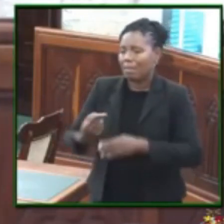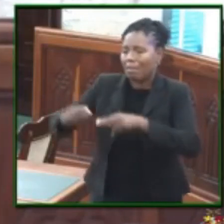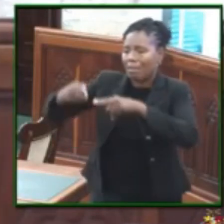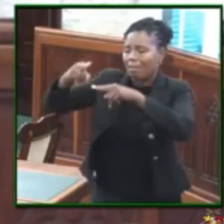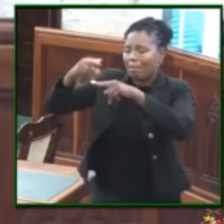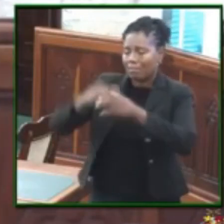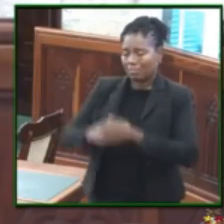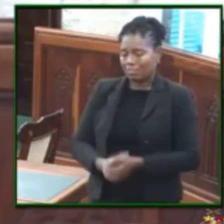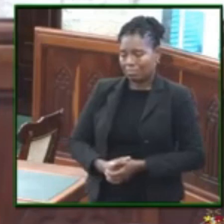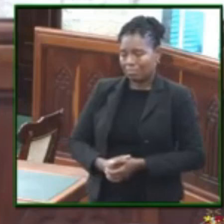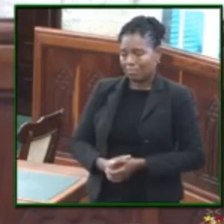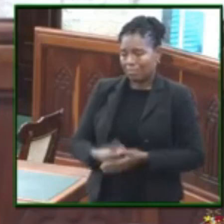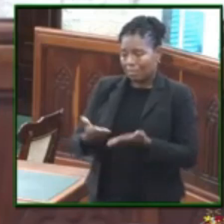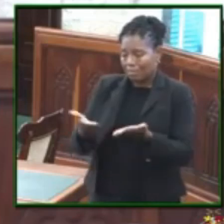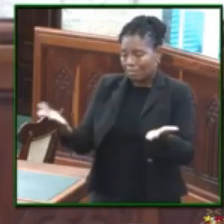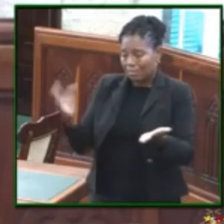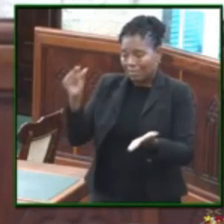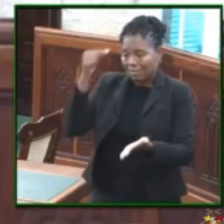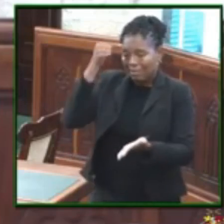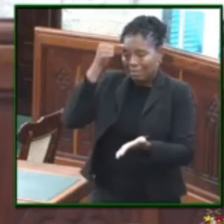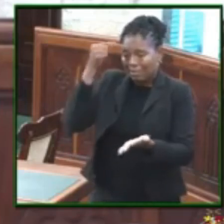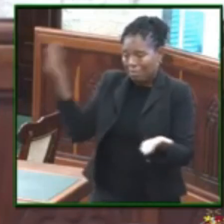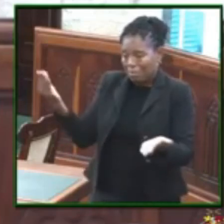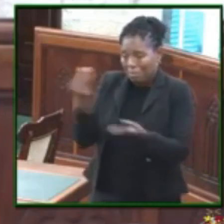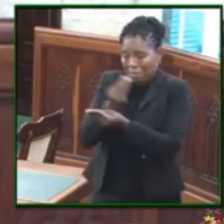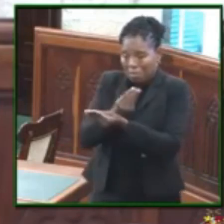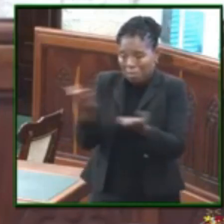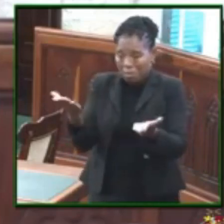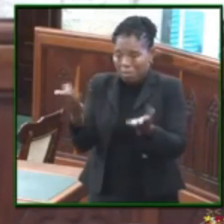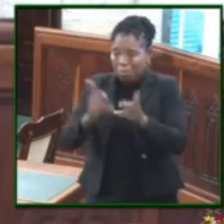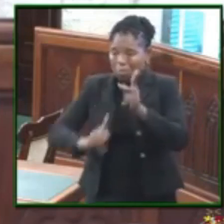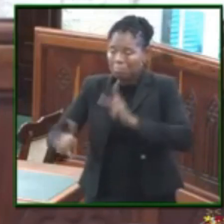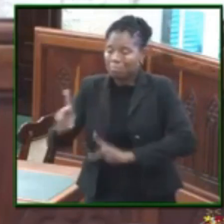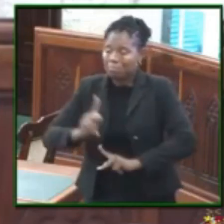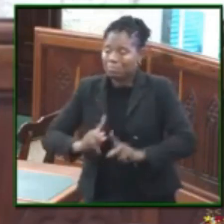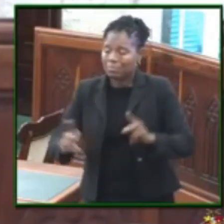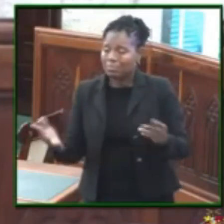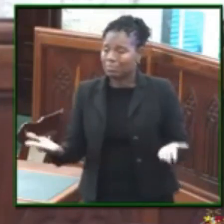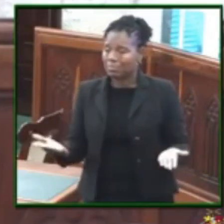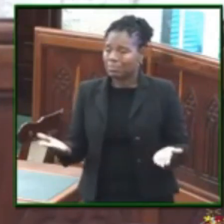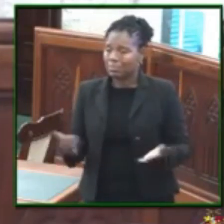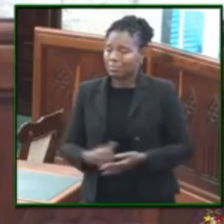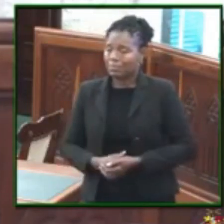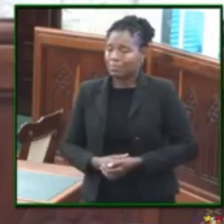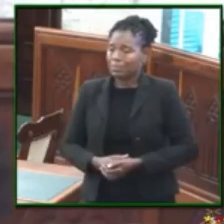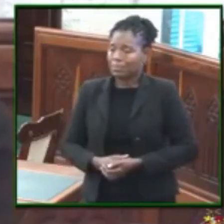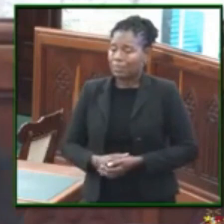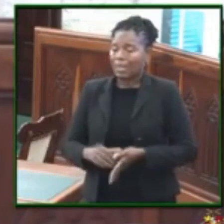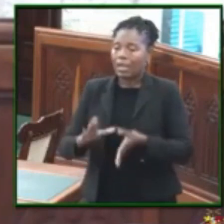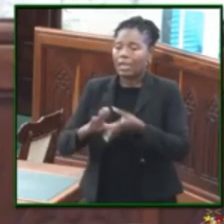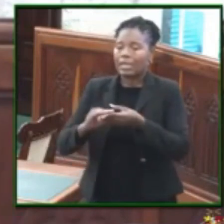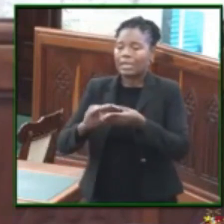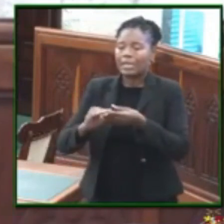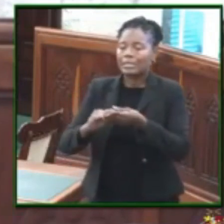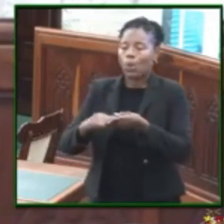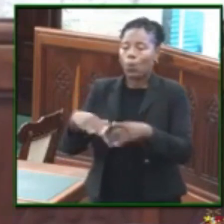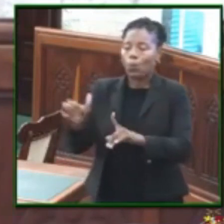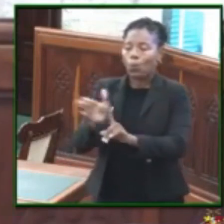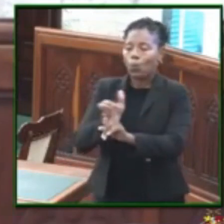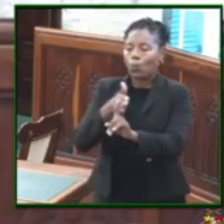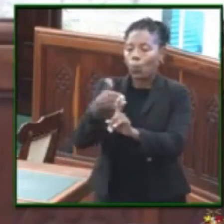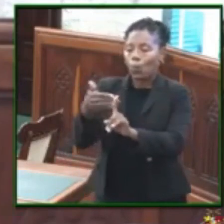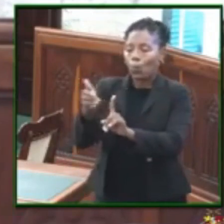And this government is coming to the people of this country with this fancy talk.